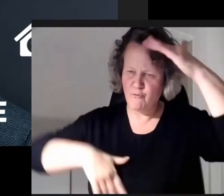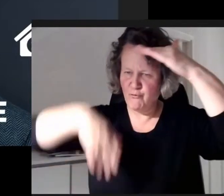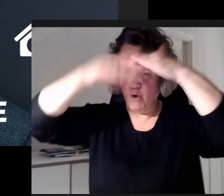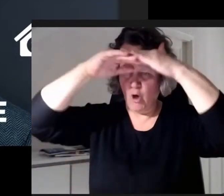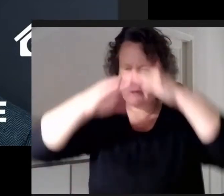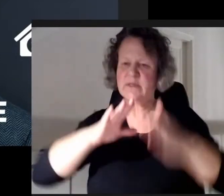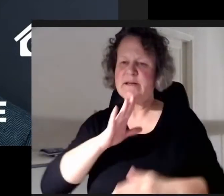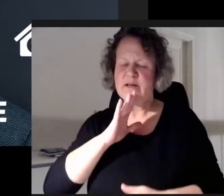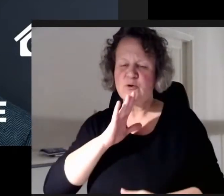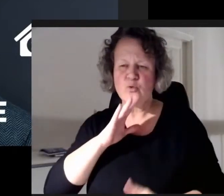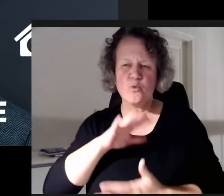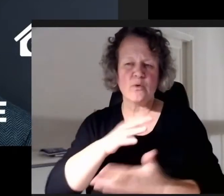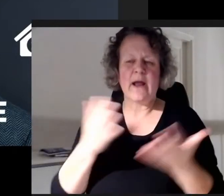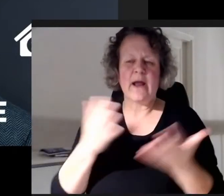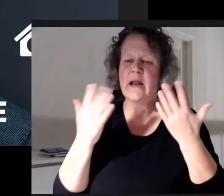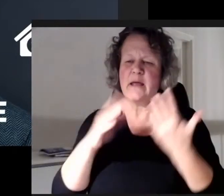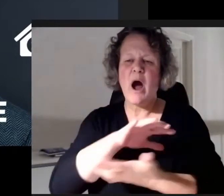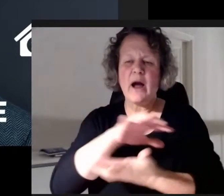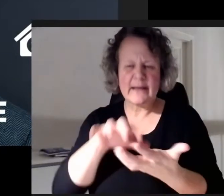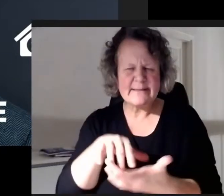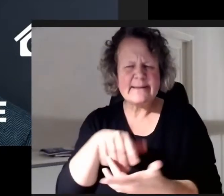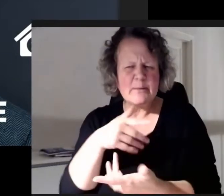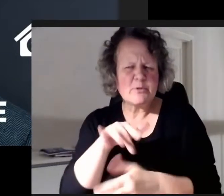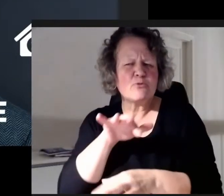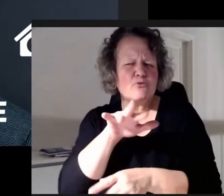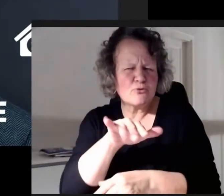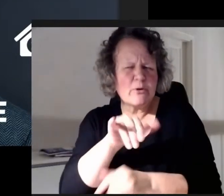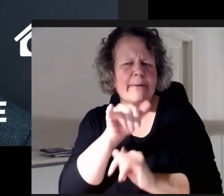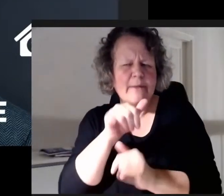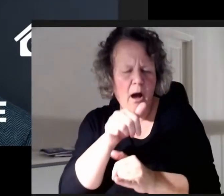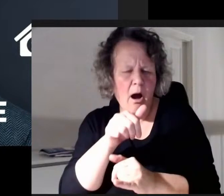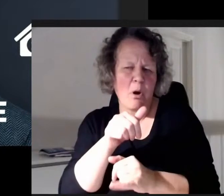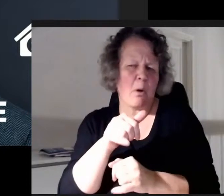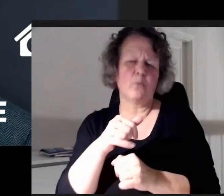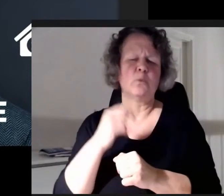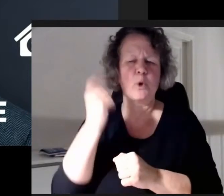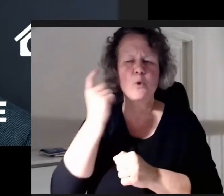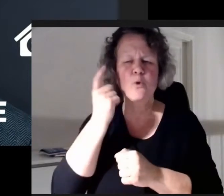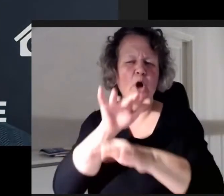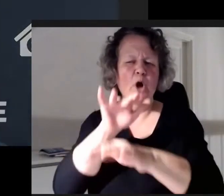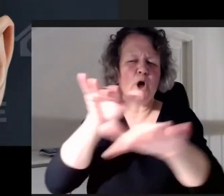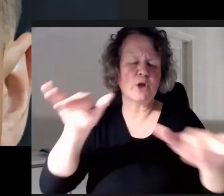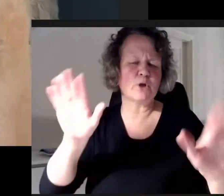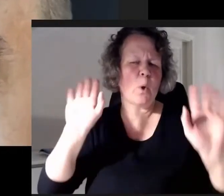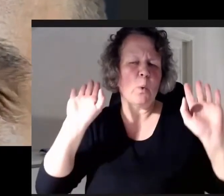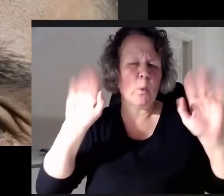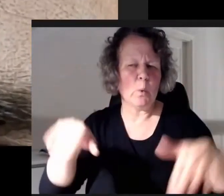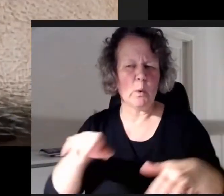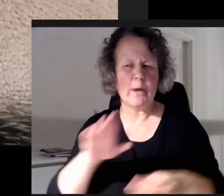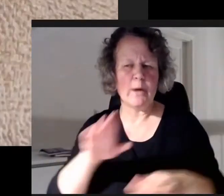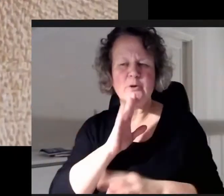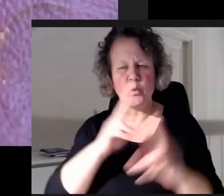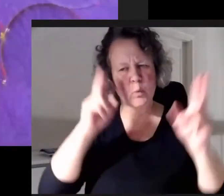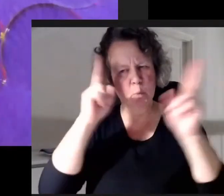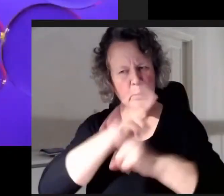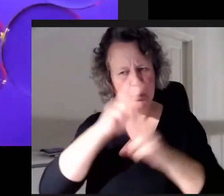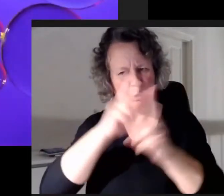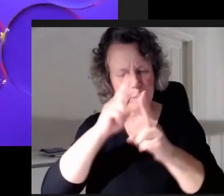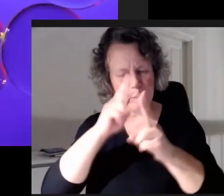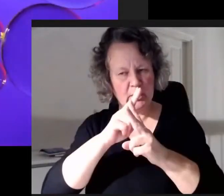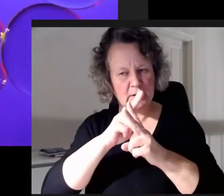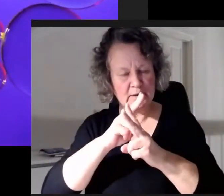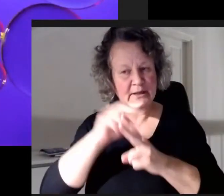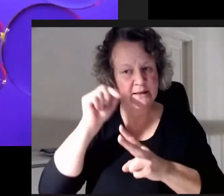very stressed, integrated in his daily routine. He knows that the climate crisis exists, but somebody will care about